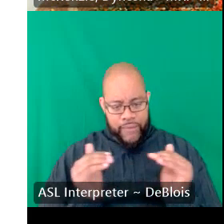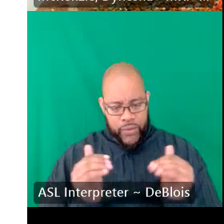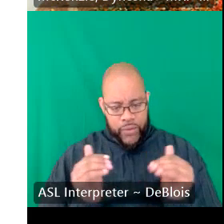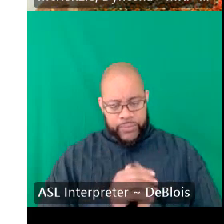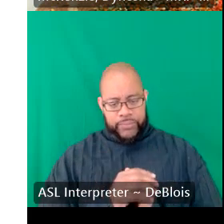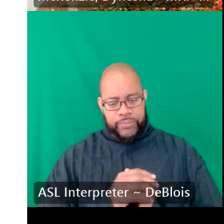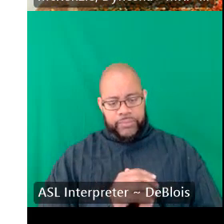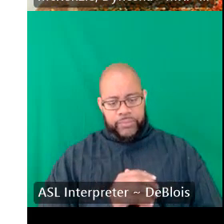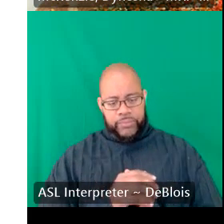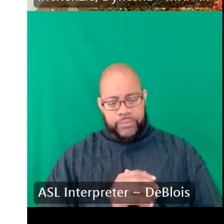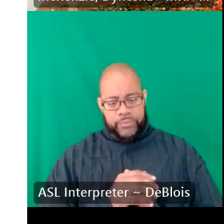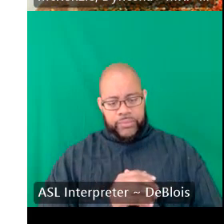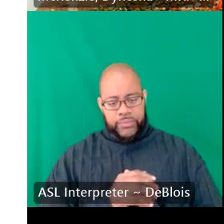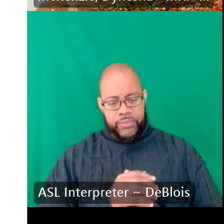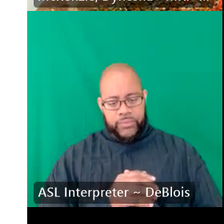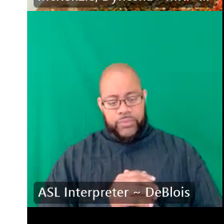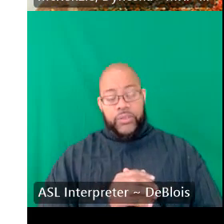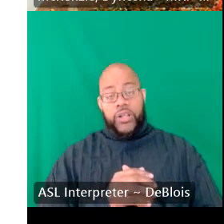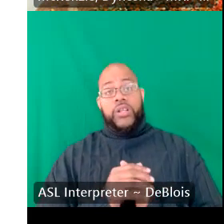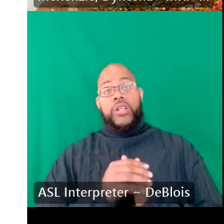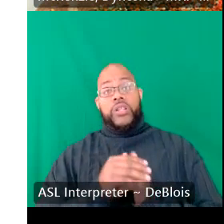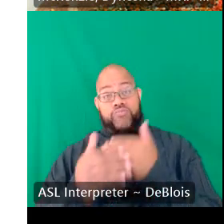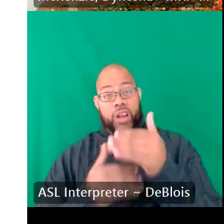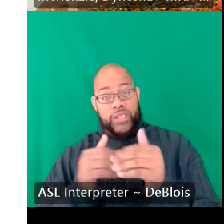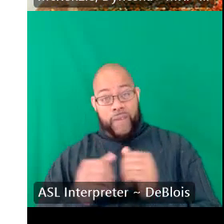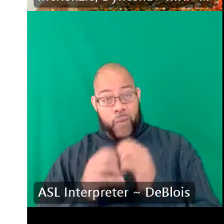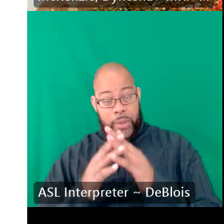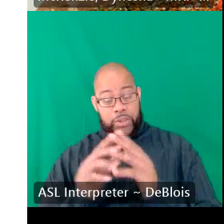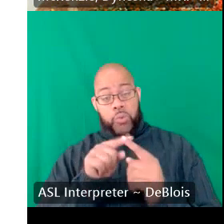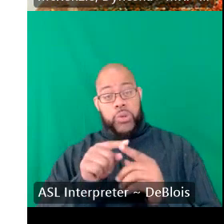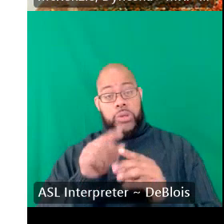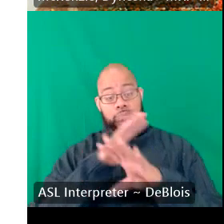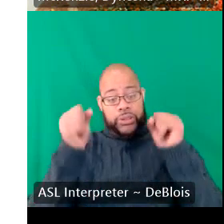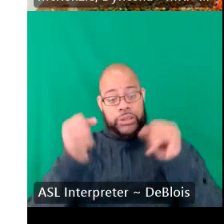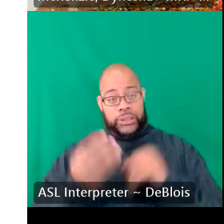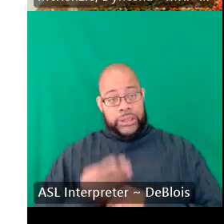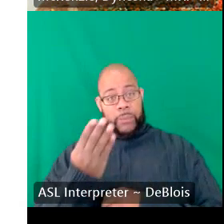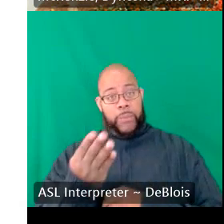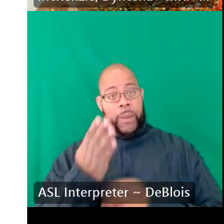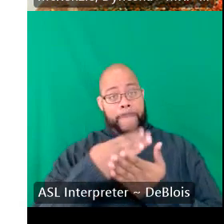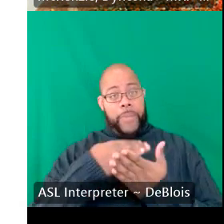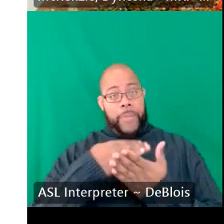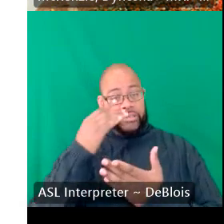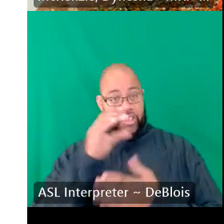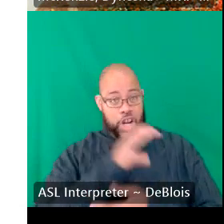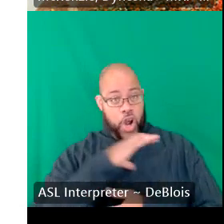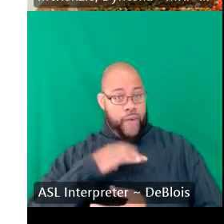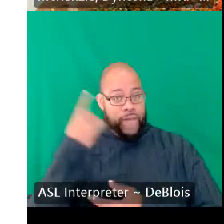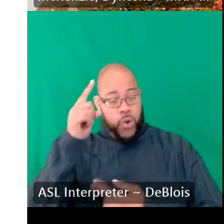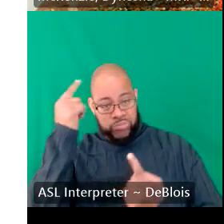But the formulation process is when the president submits the budget to the Congress for consideration.